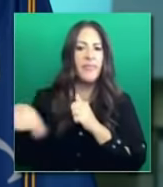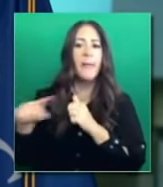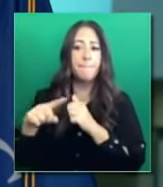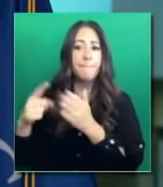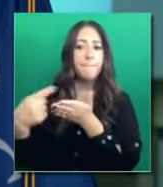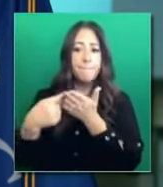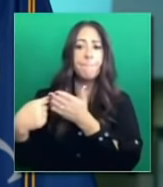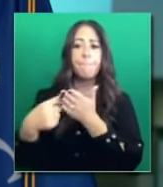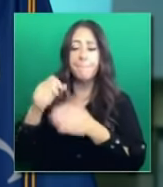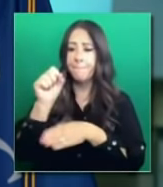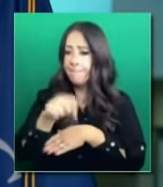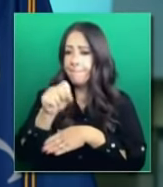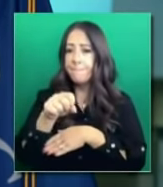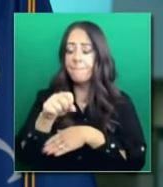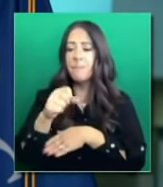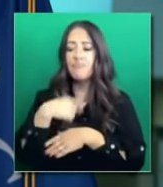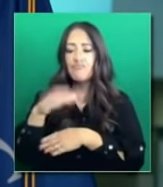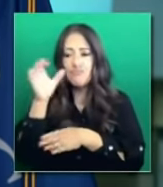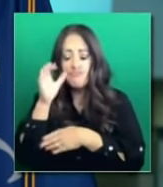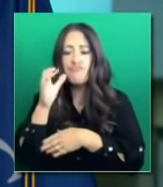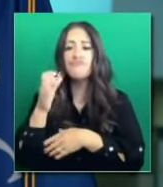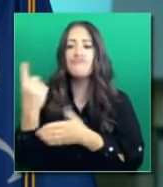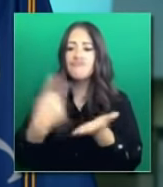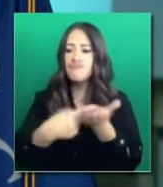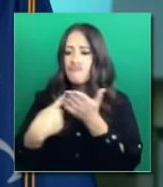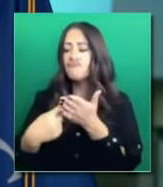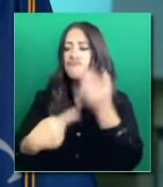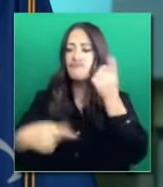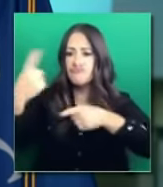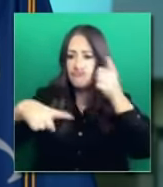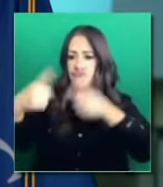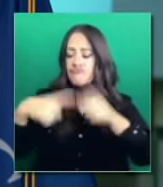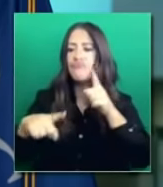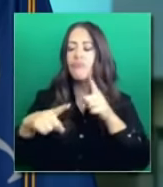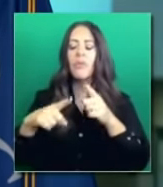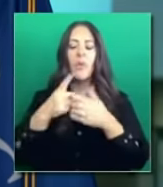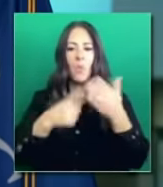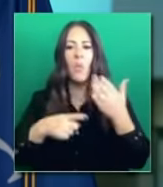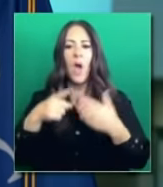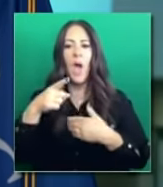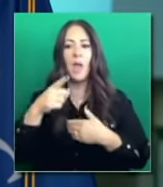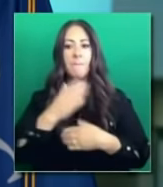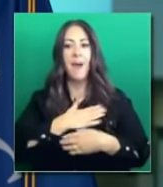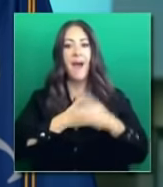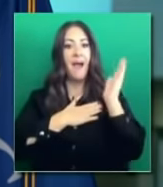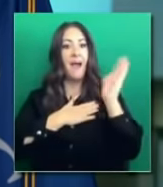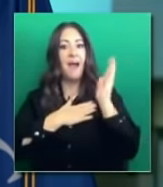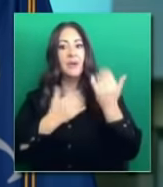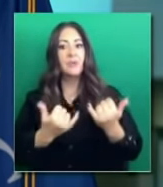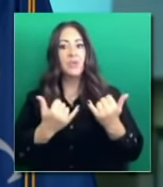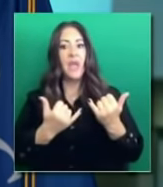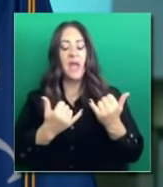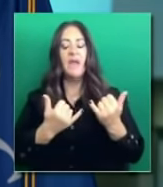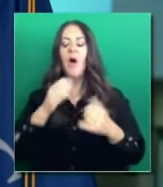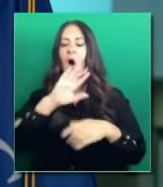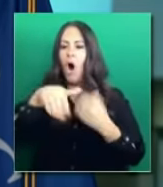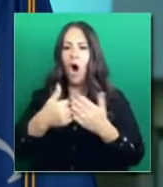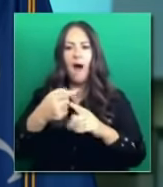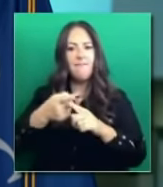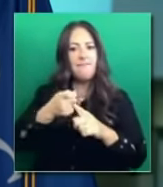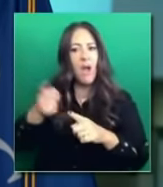have implemented the vast majority of what you're hearing today. It's come from their input and from